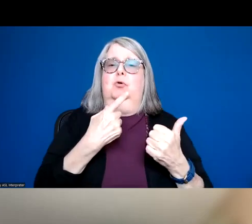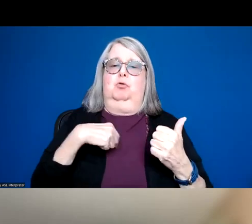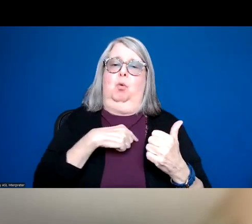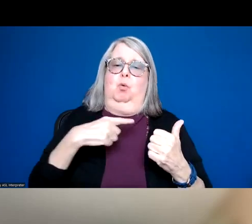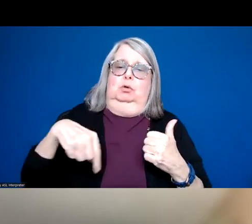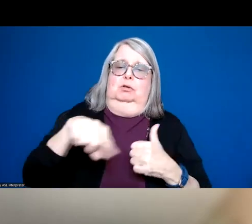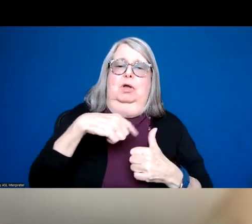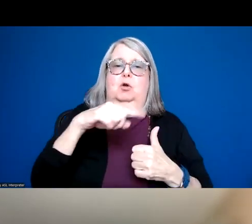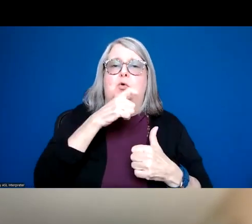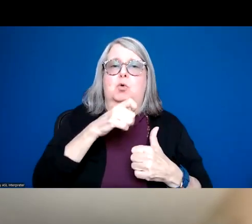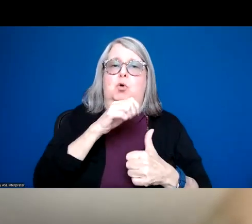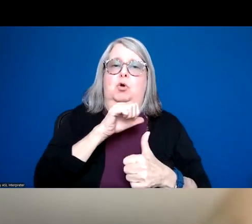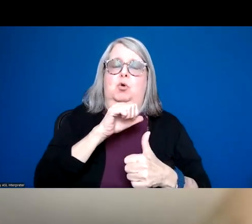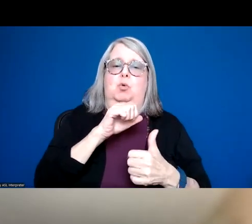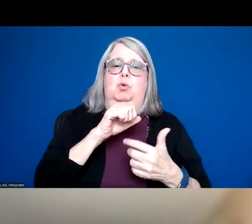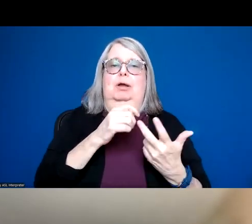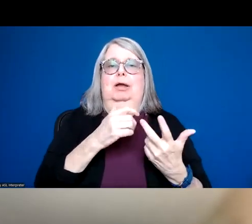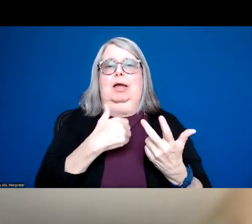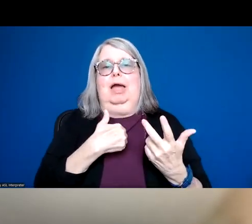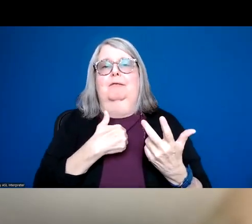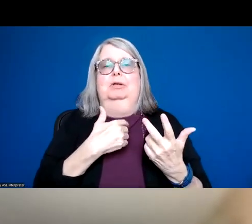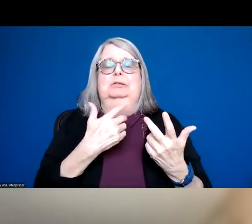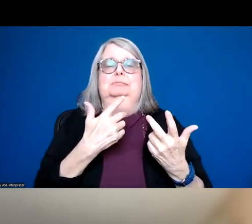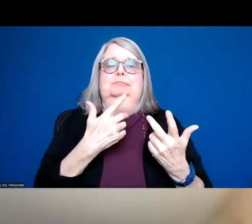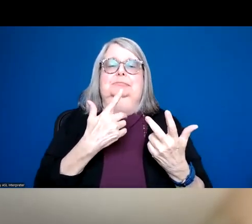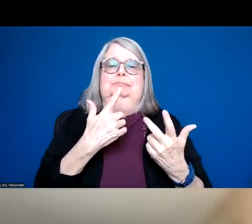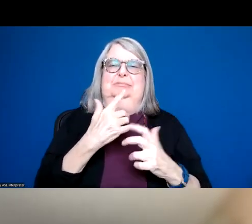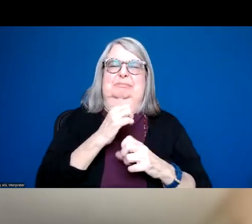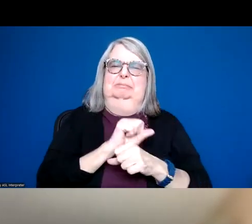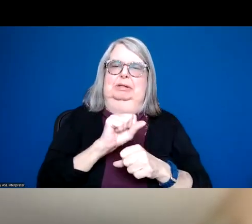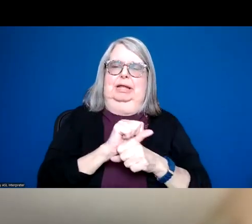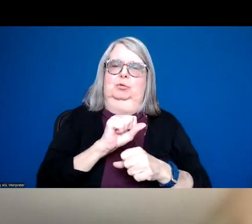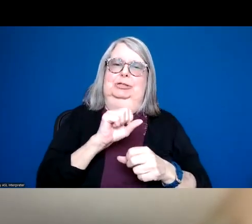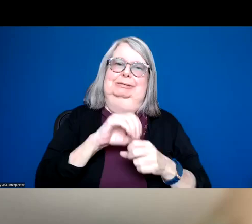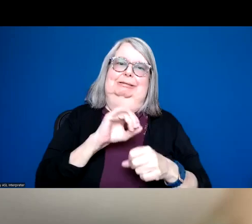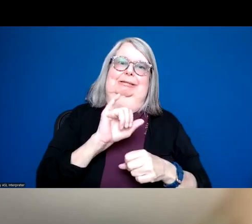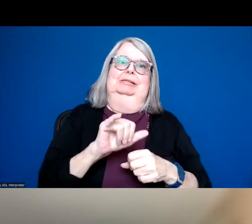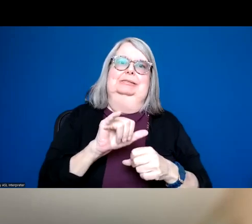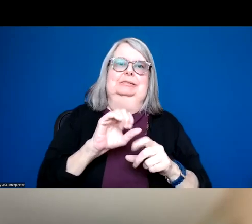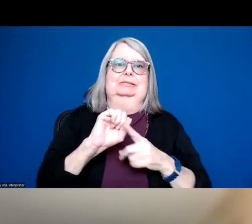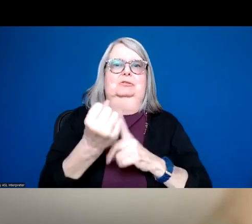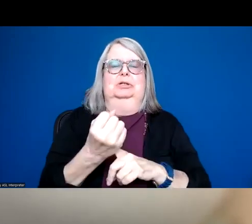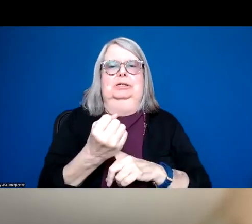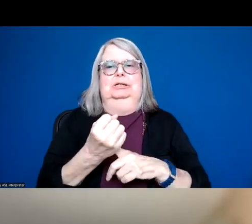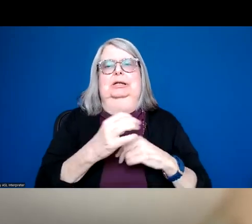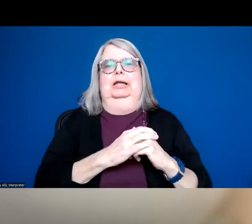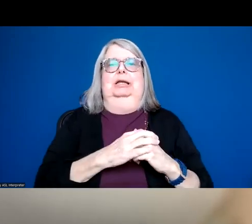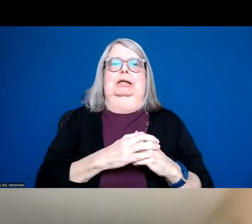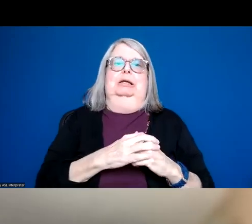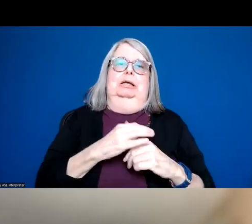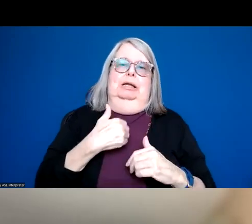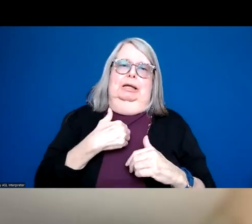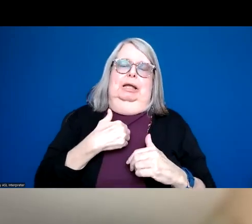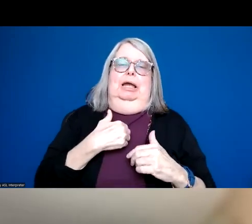have labored and labored in this vineyard and danced with depression and white